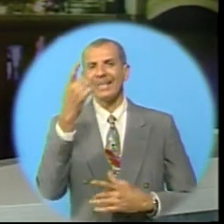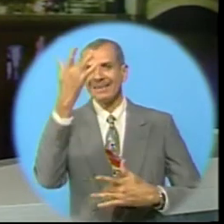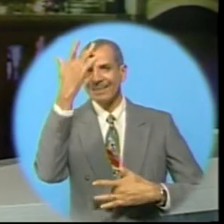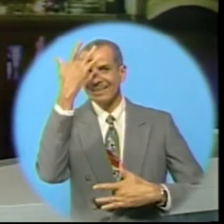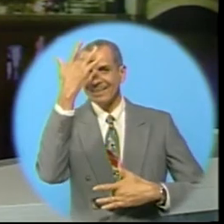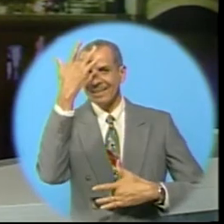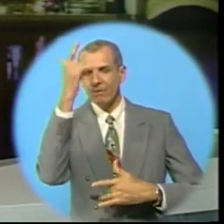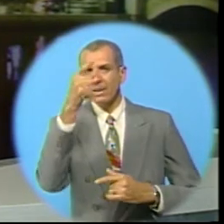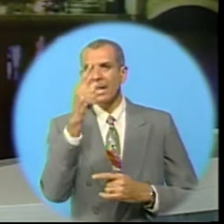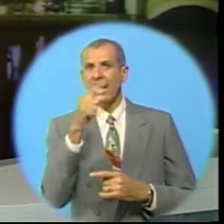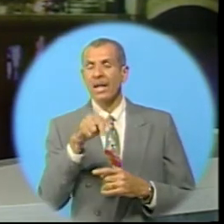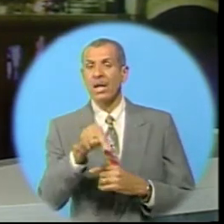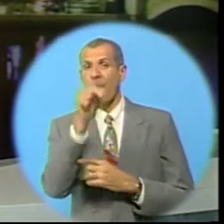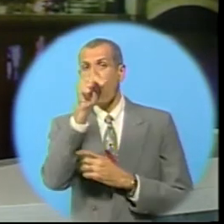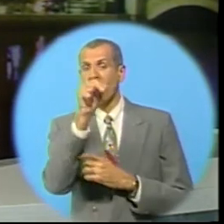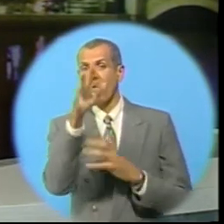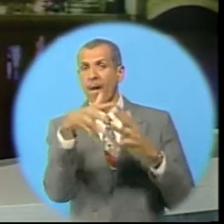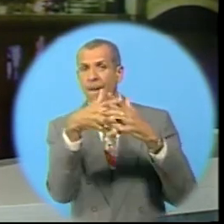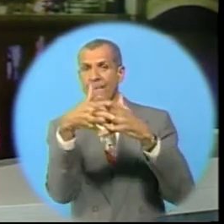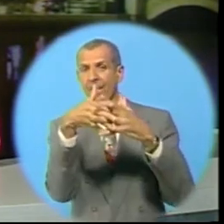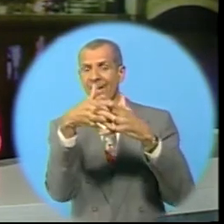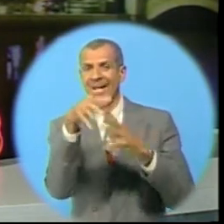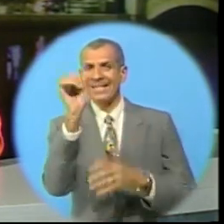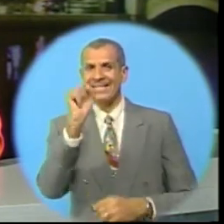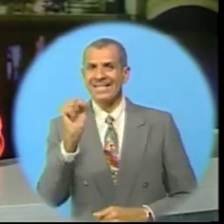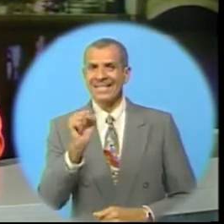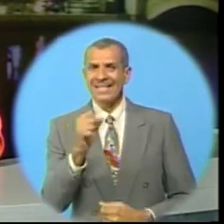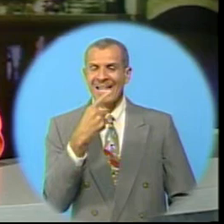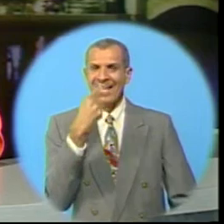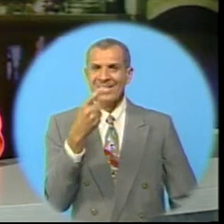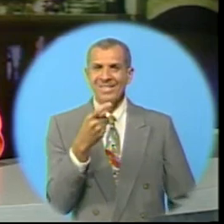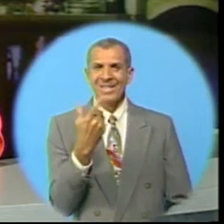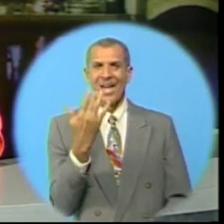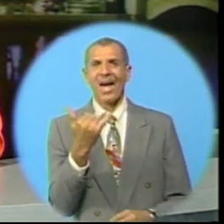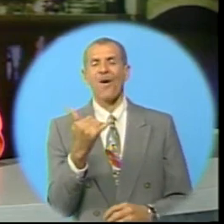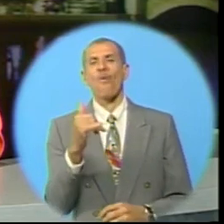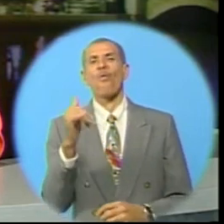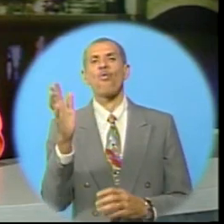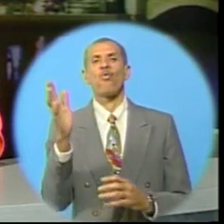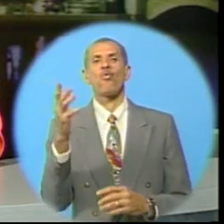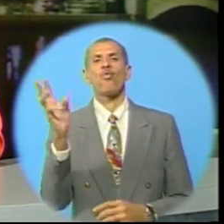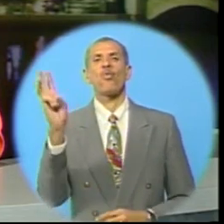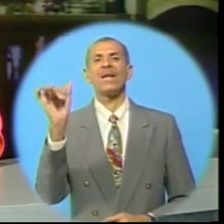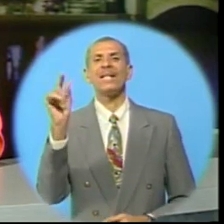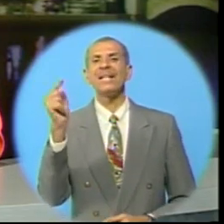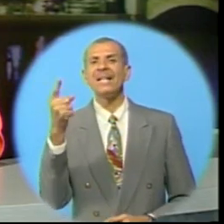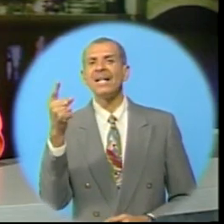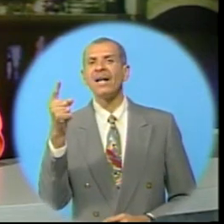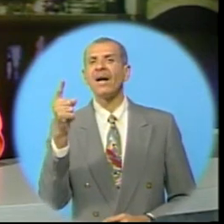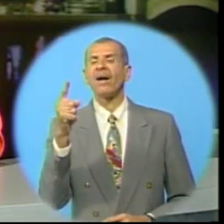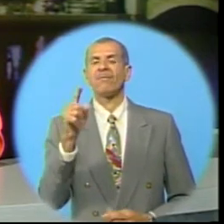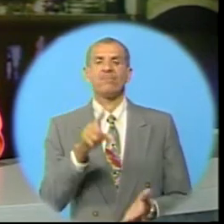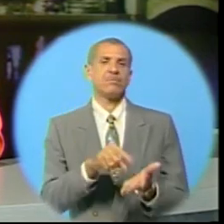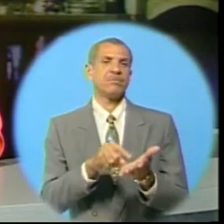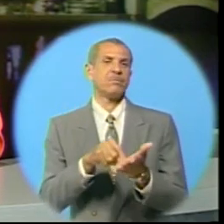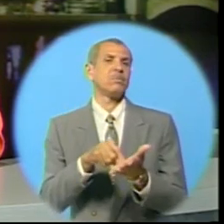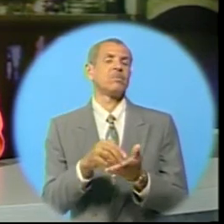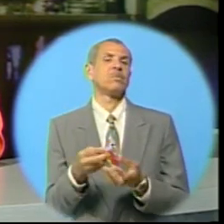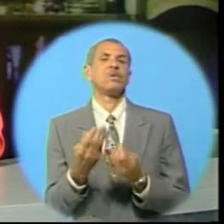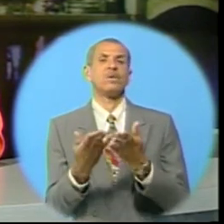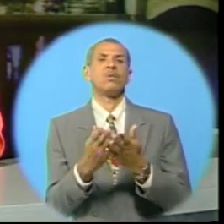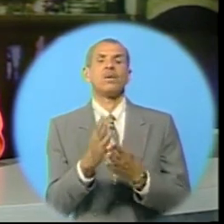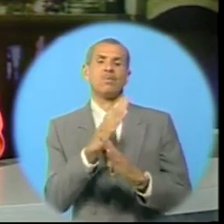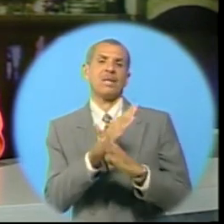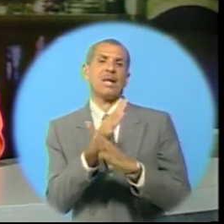major problem in North America and the summer season soon to give way to autumn and winter, poultry producers here have to protect their livelihoods